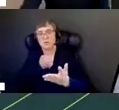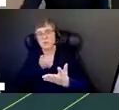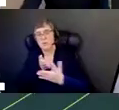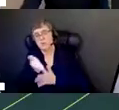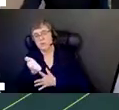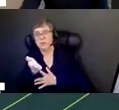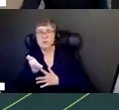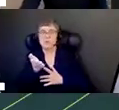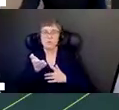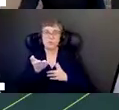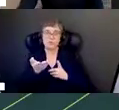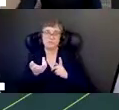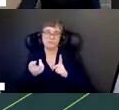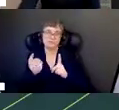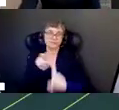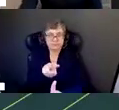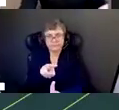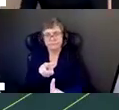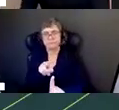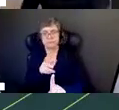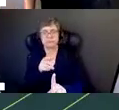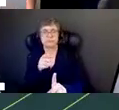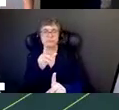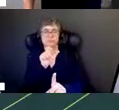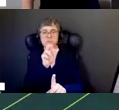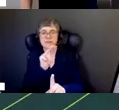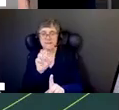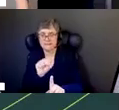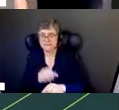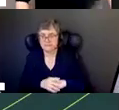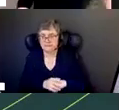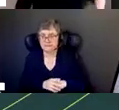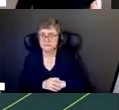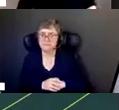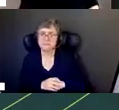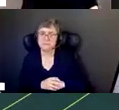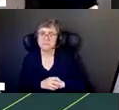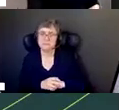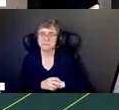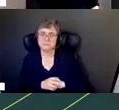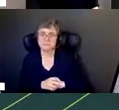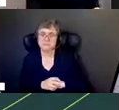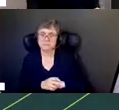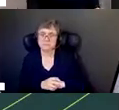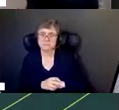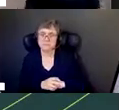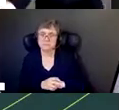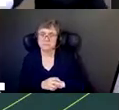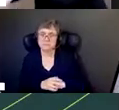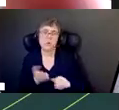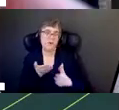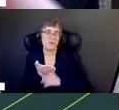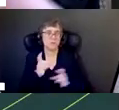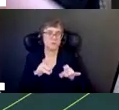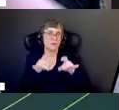Associate Professor Marie Bernoth and Dr. Helen Hickson about the realities of coercive control in Australia and the